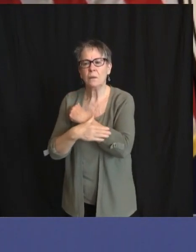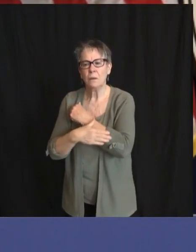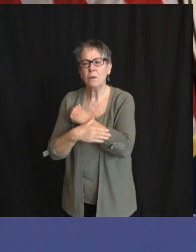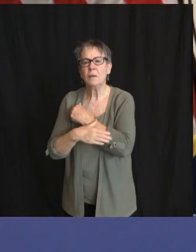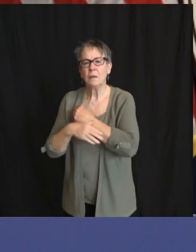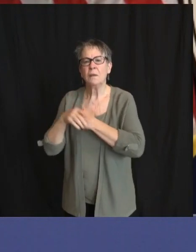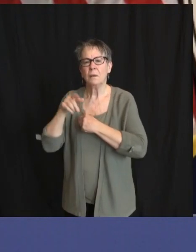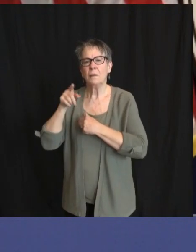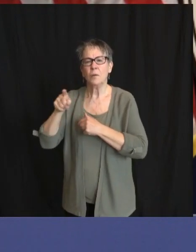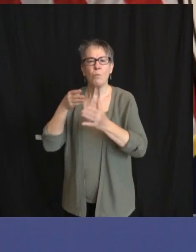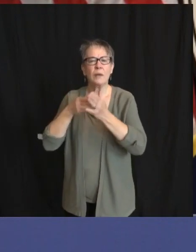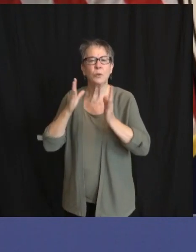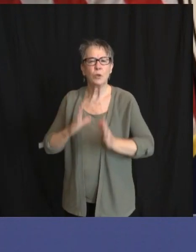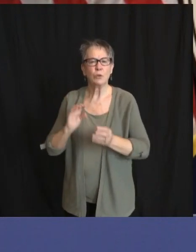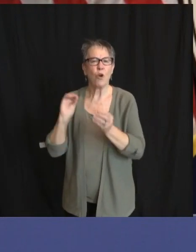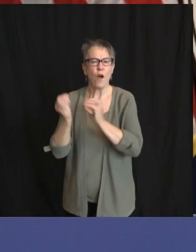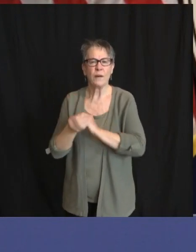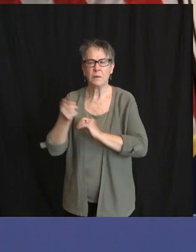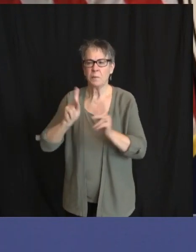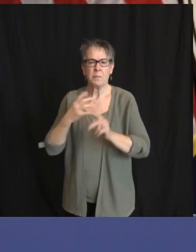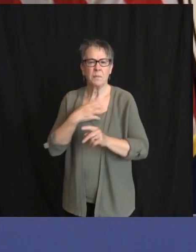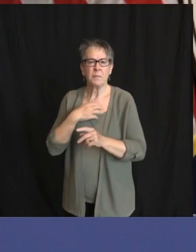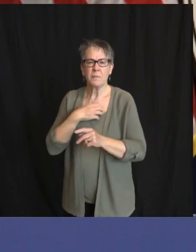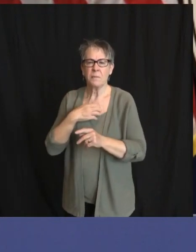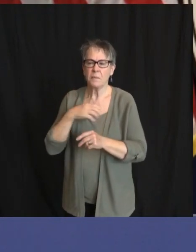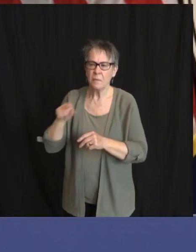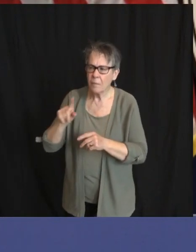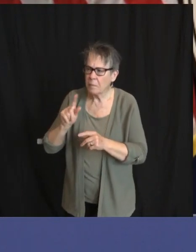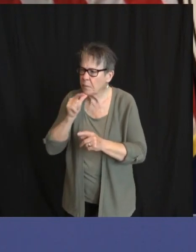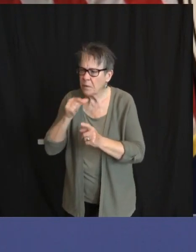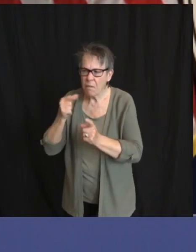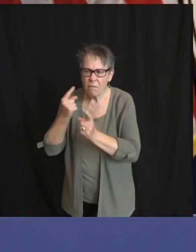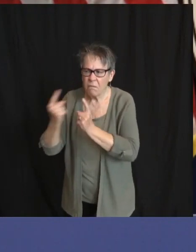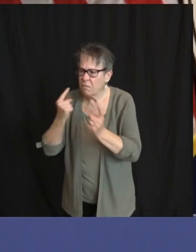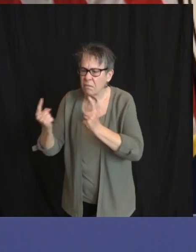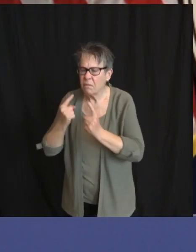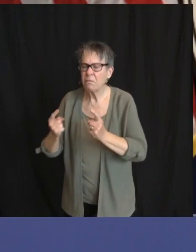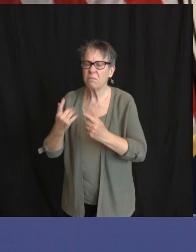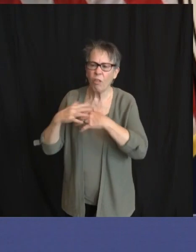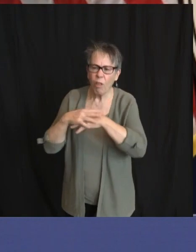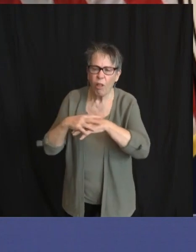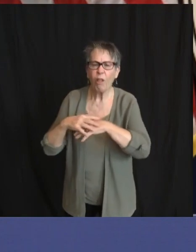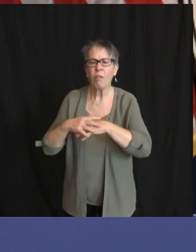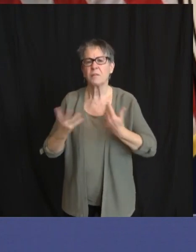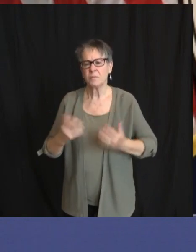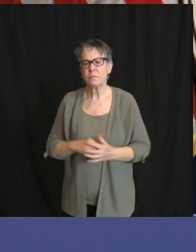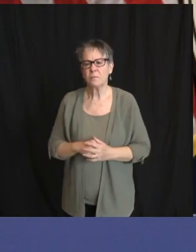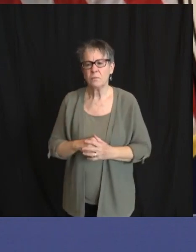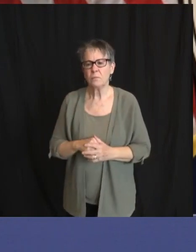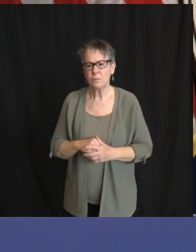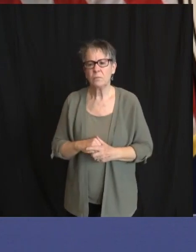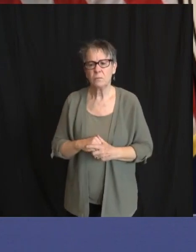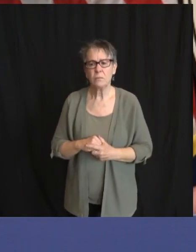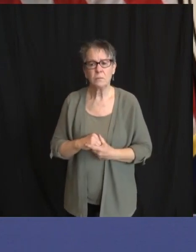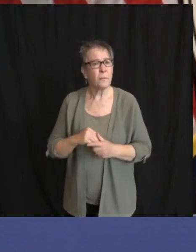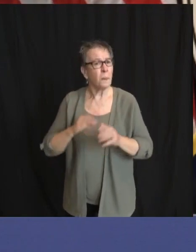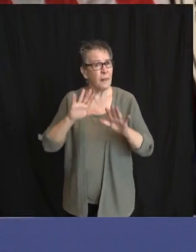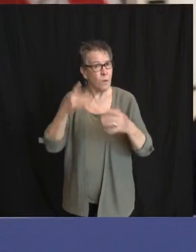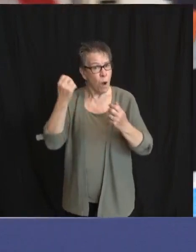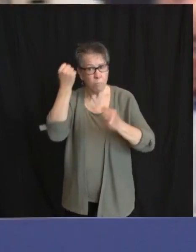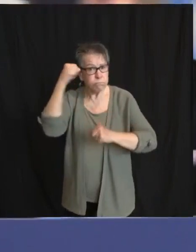but if they're going to protest, we're going to be tough on enforcing the no congregation. Yeah, to your point, Governor, the executive orders